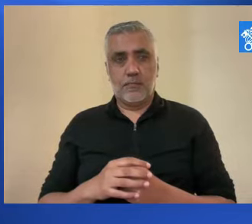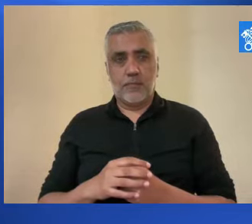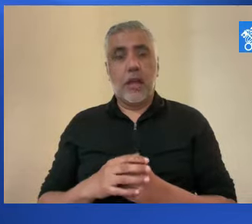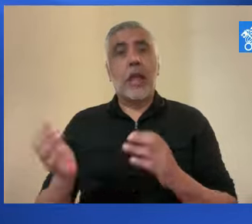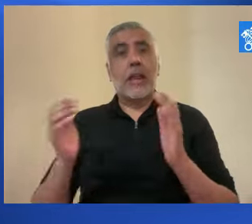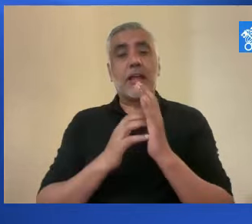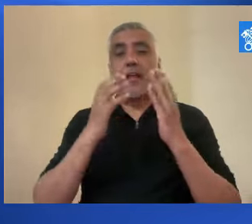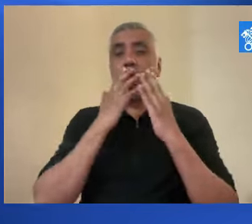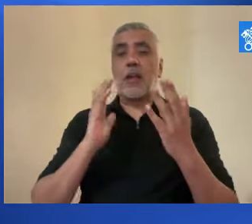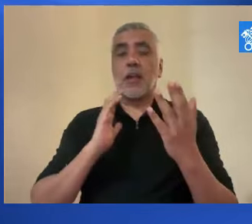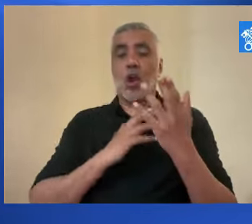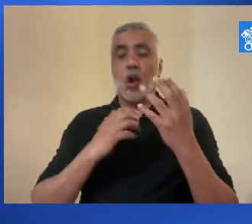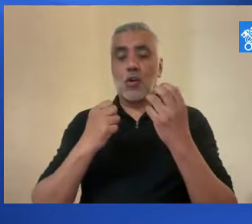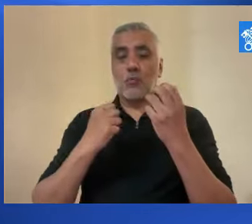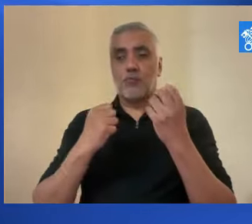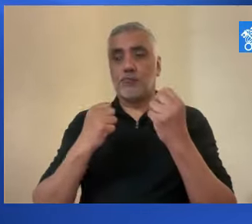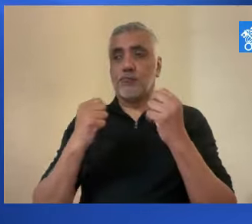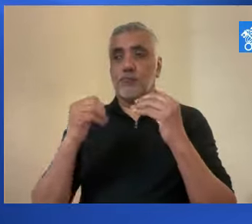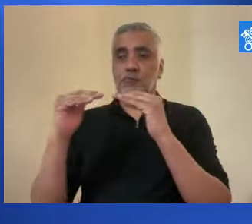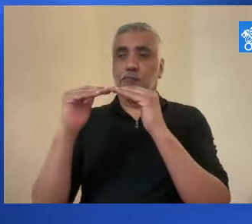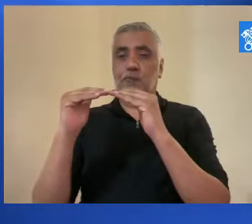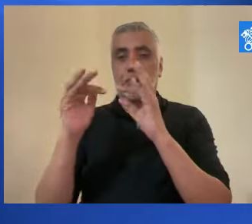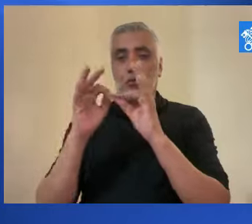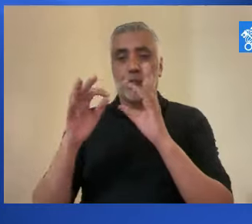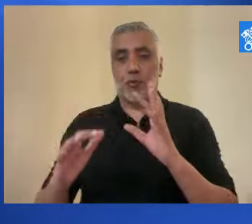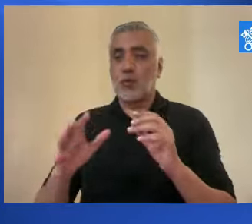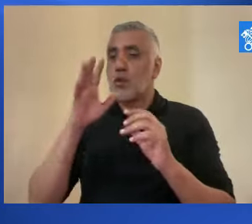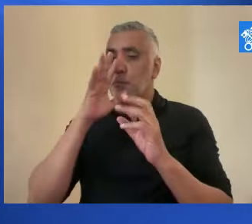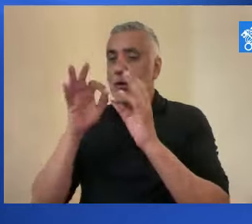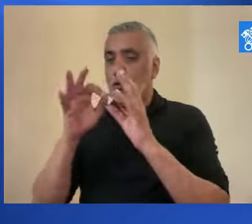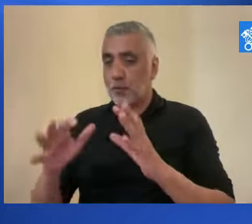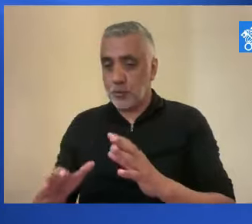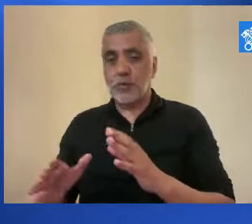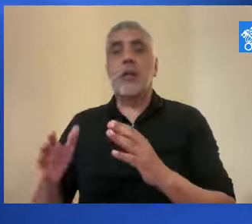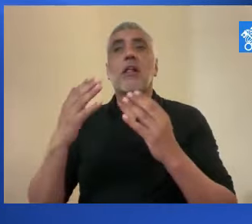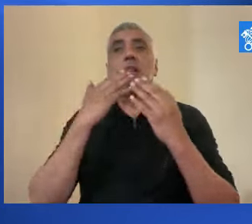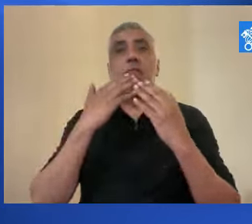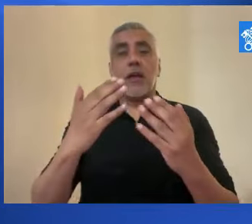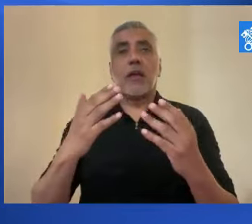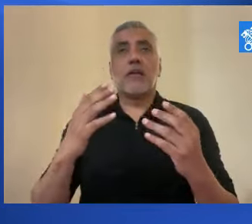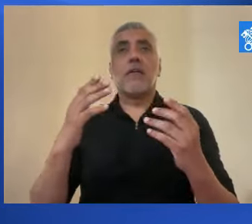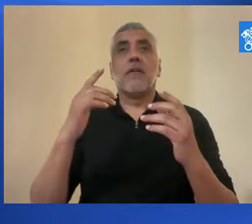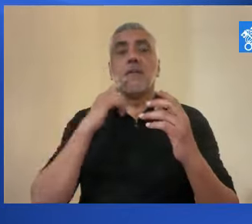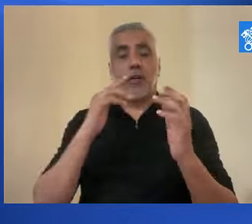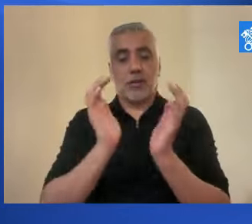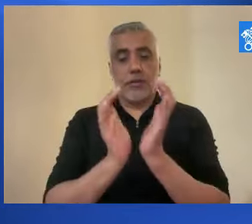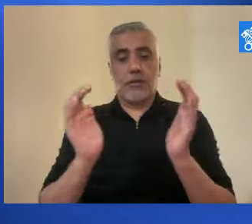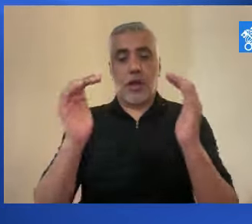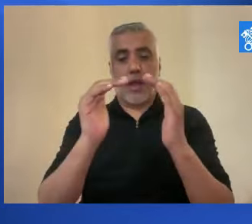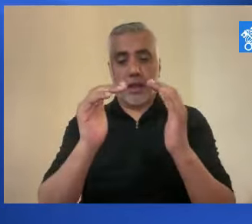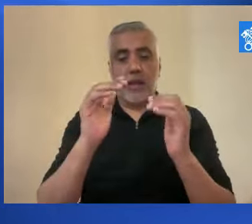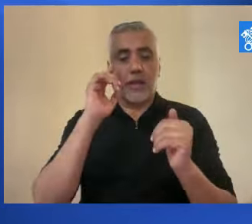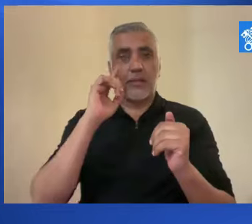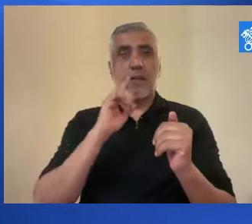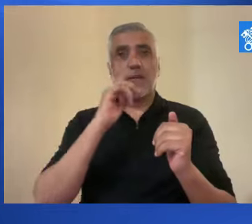world. And a very special welcome to all of our friends from the DCYIA, that's the Deaf Catholic Youth Initiative for the Americas.